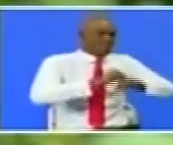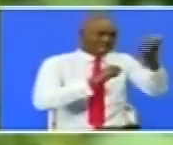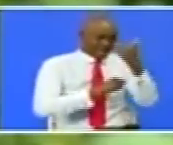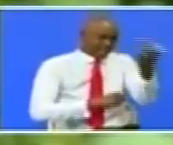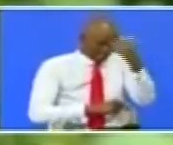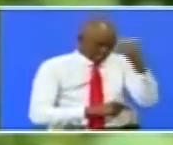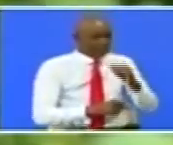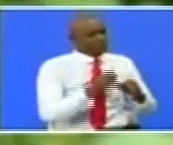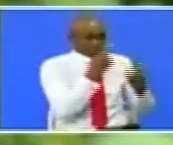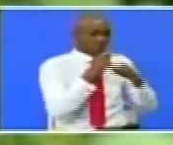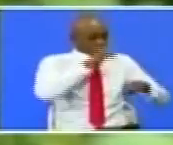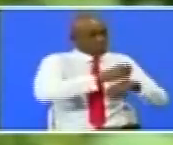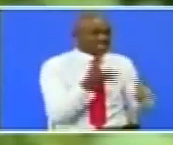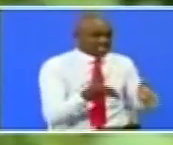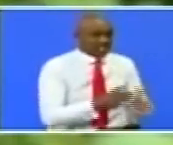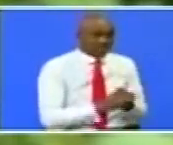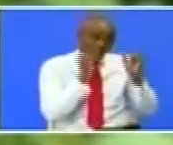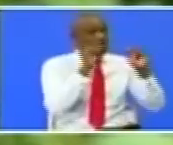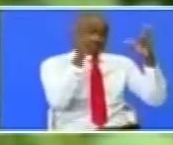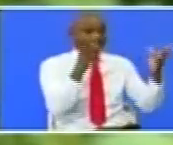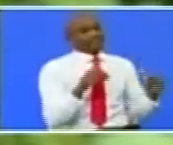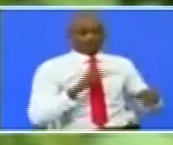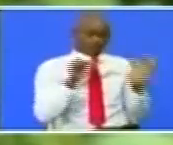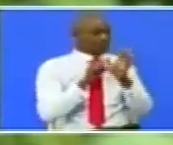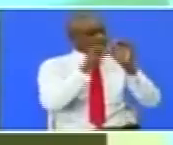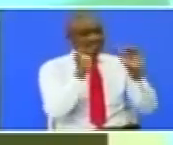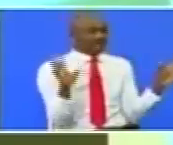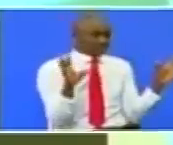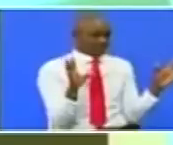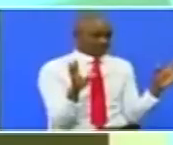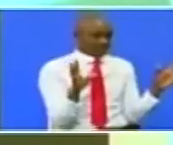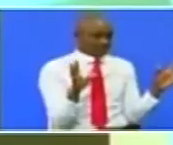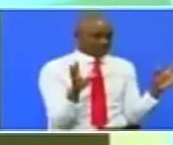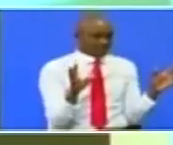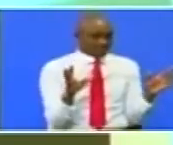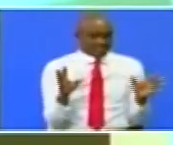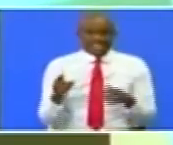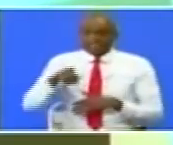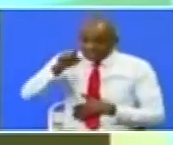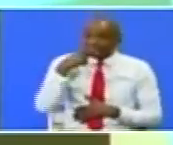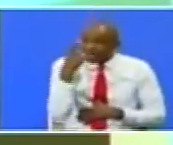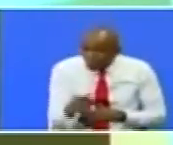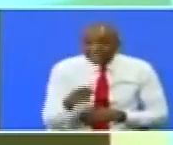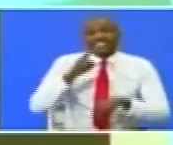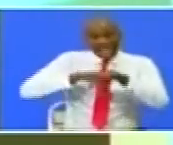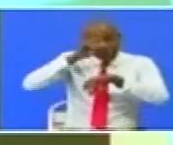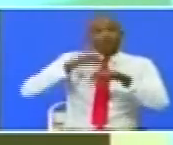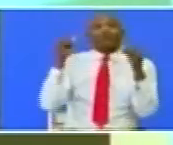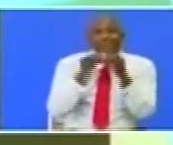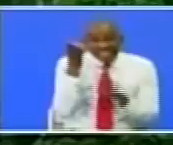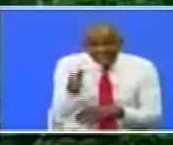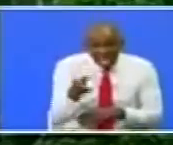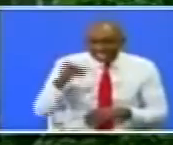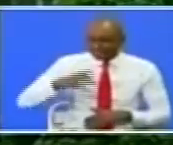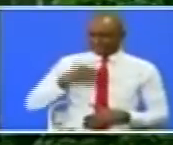morning. Let's have a small talk. I said, okay, no problem. Evelyn tells us that after she was called in for the meeting, she